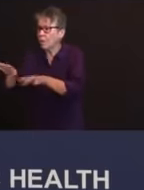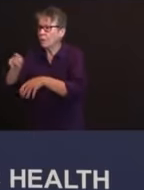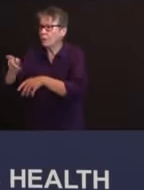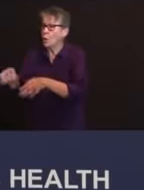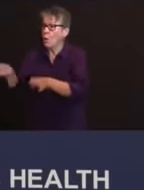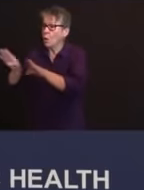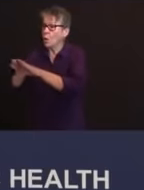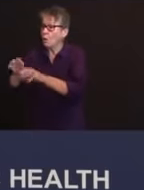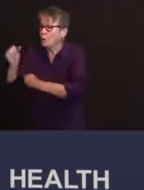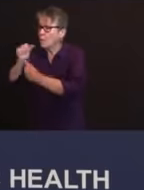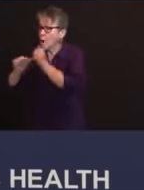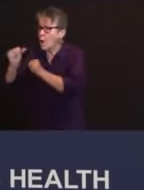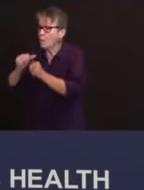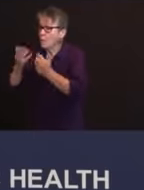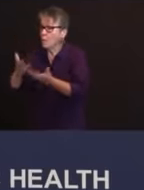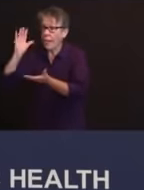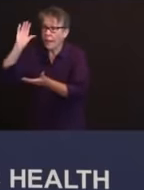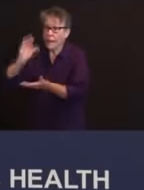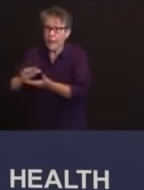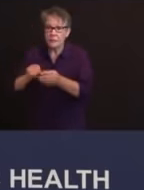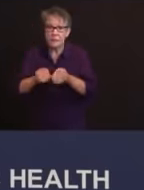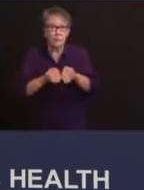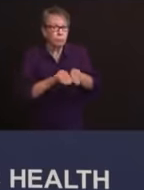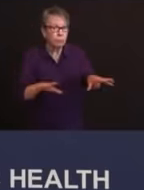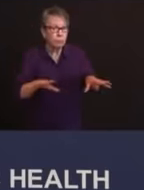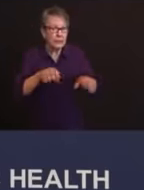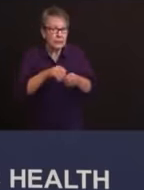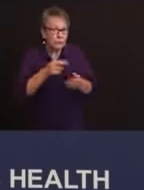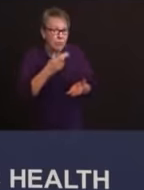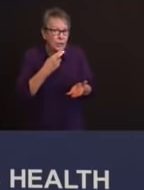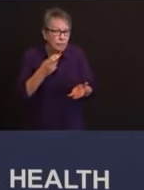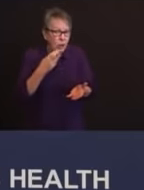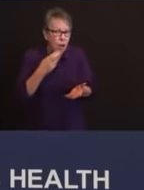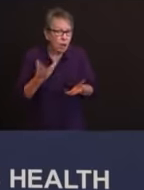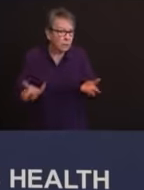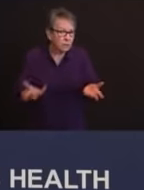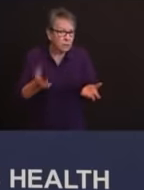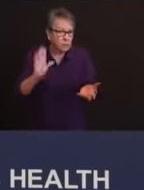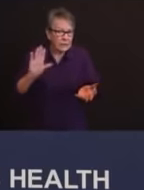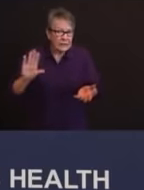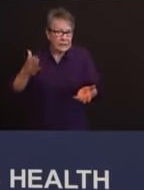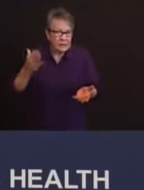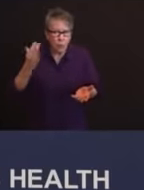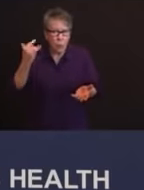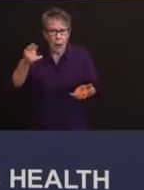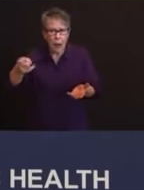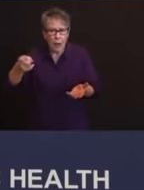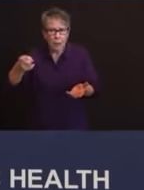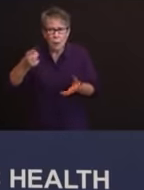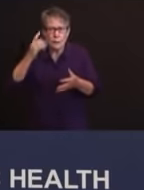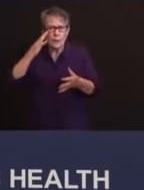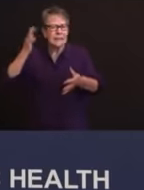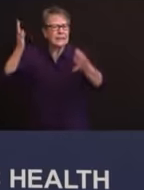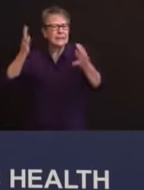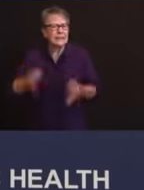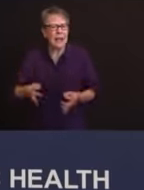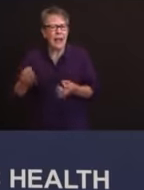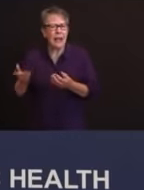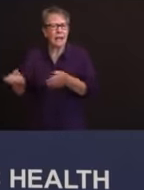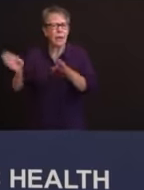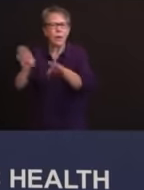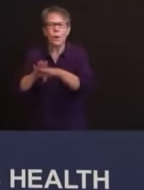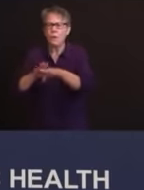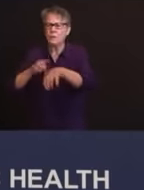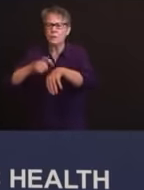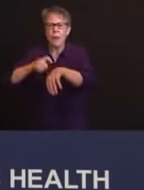that problem. So then what specifically is the reason to make them close at 10 p.m. if you're not going to have that increased